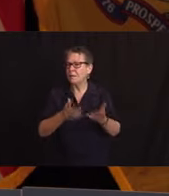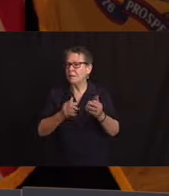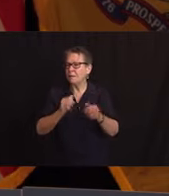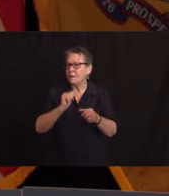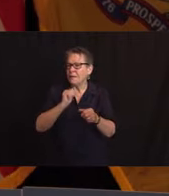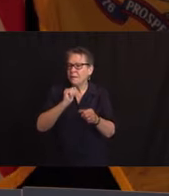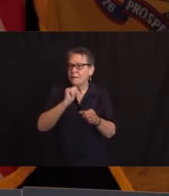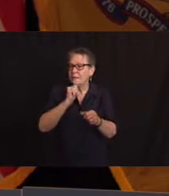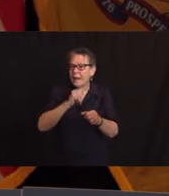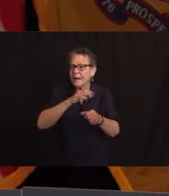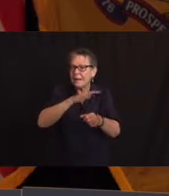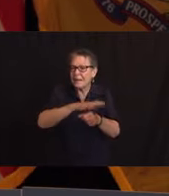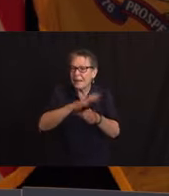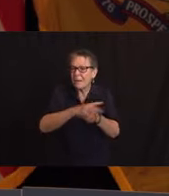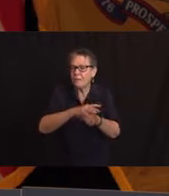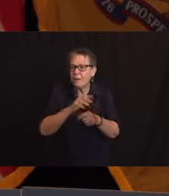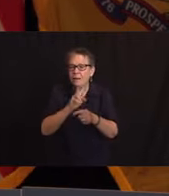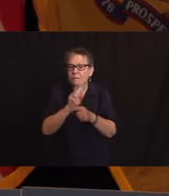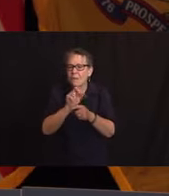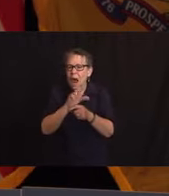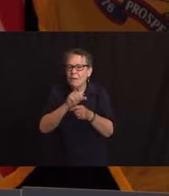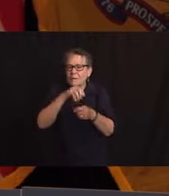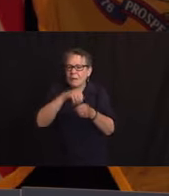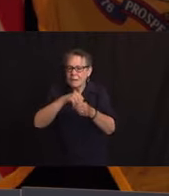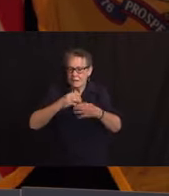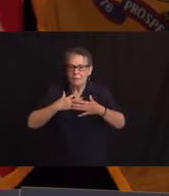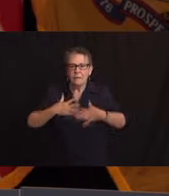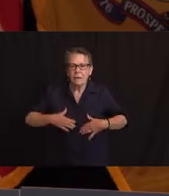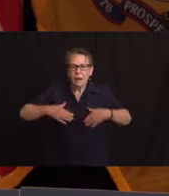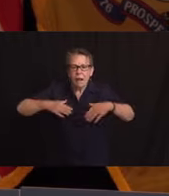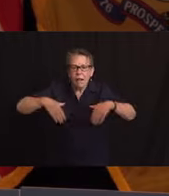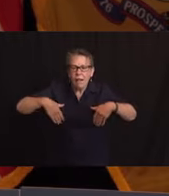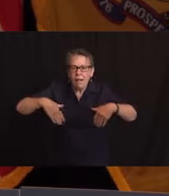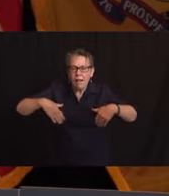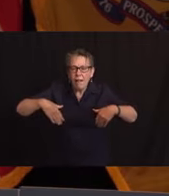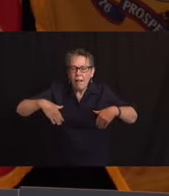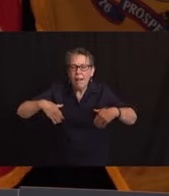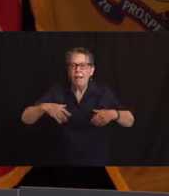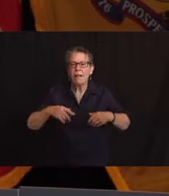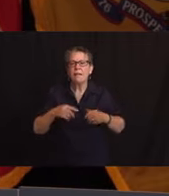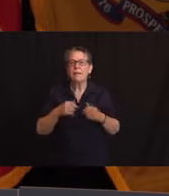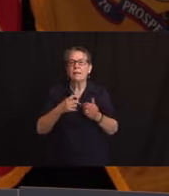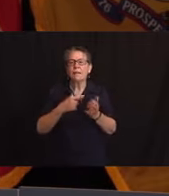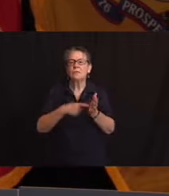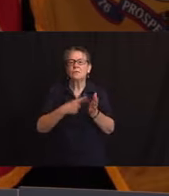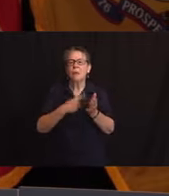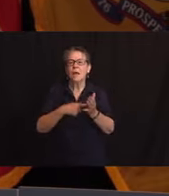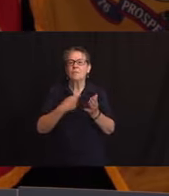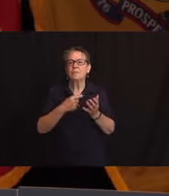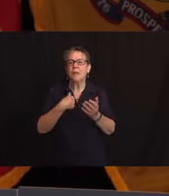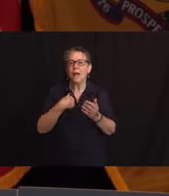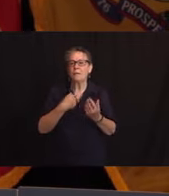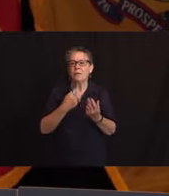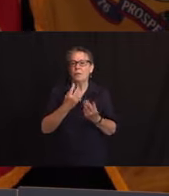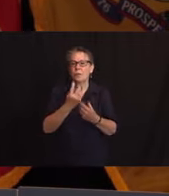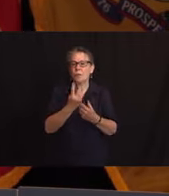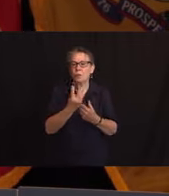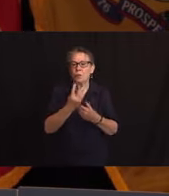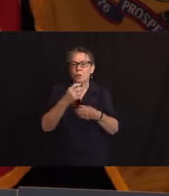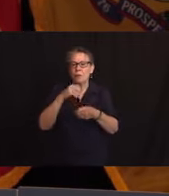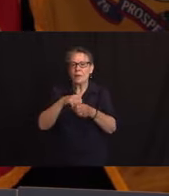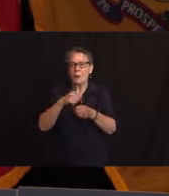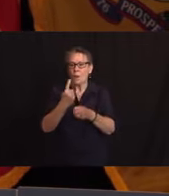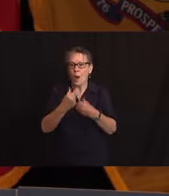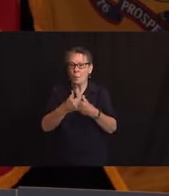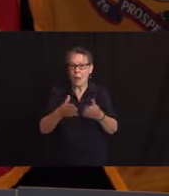positive. And that's also why these tests often come packaged in pairs or more, because what they want you to do is not just test yourself once, but then go ahead and repeat